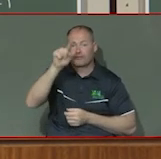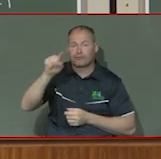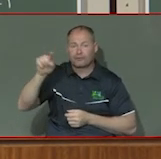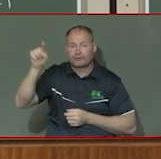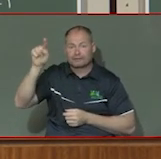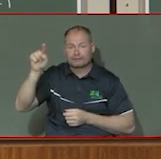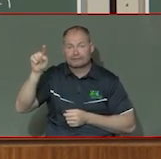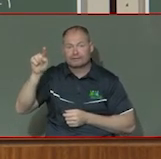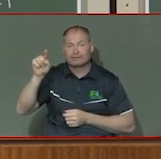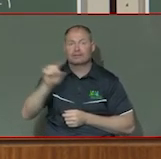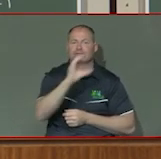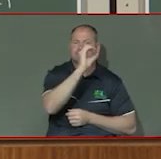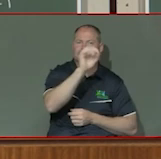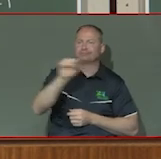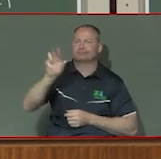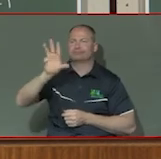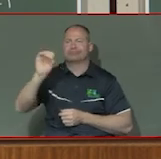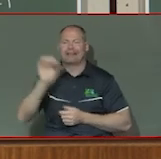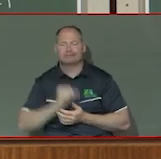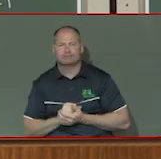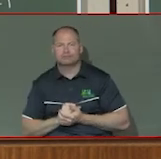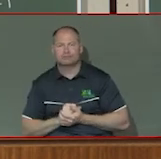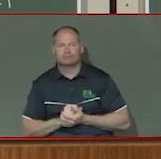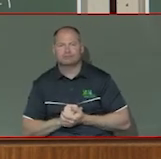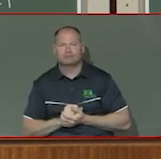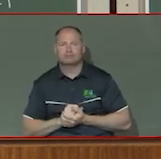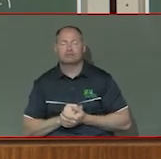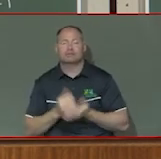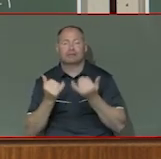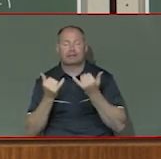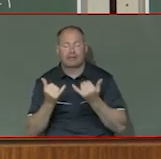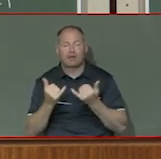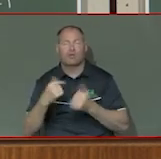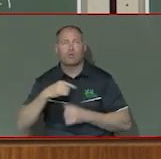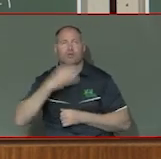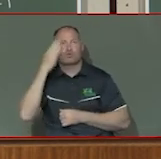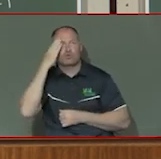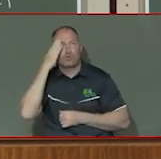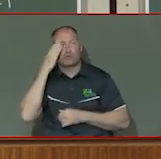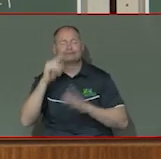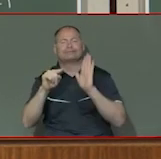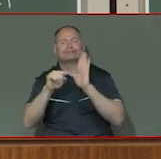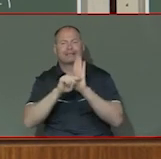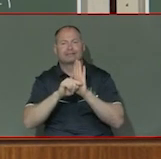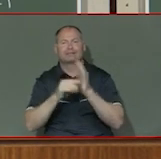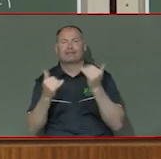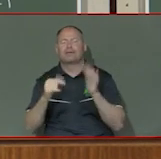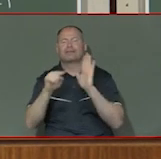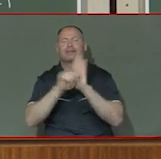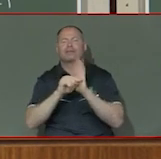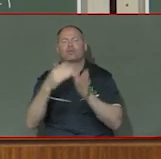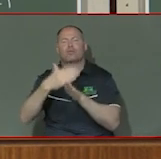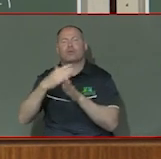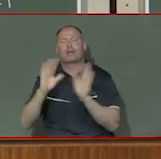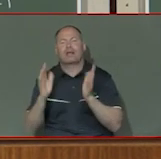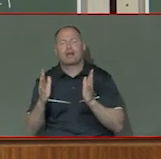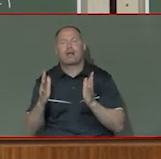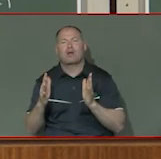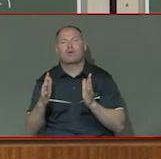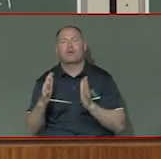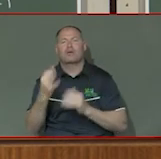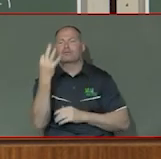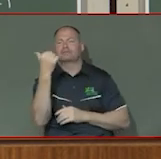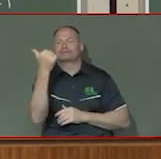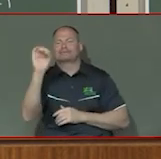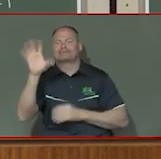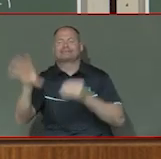acute angle. An acute angle minus 180 is a negative angle. How do I work with the negative angle? I add 360.